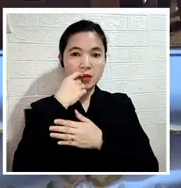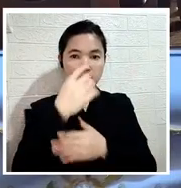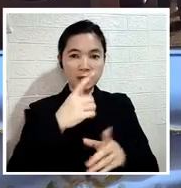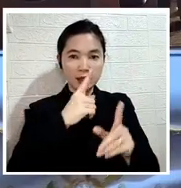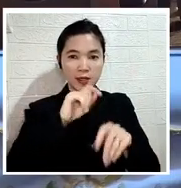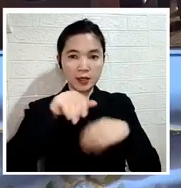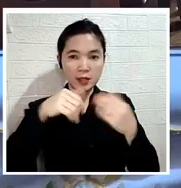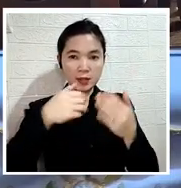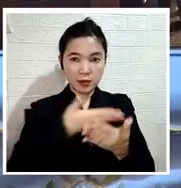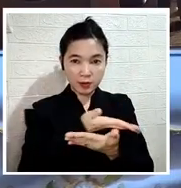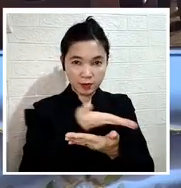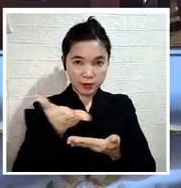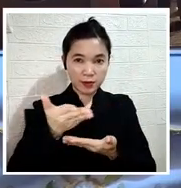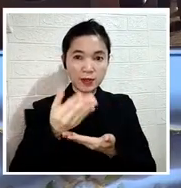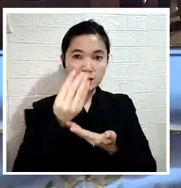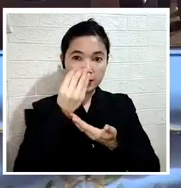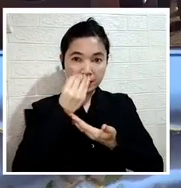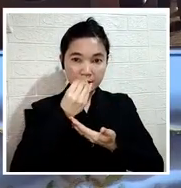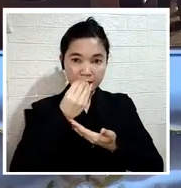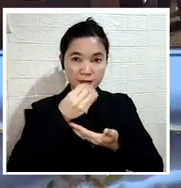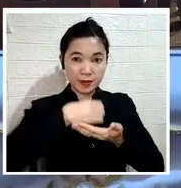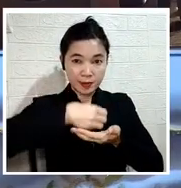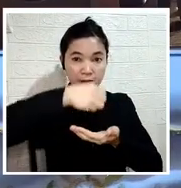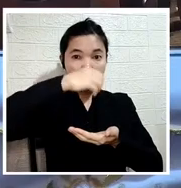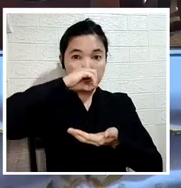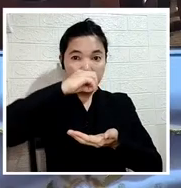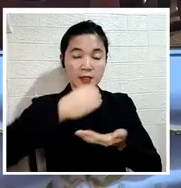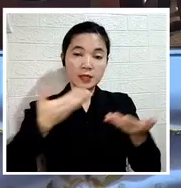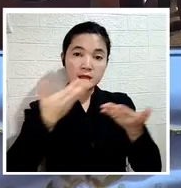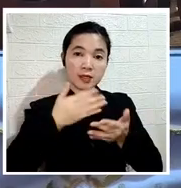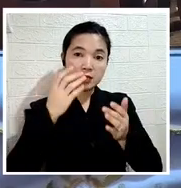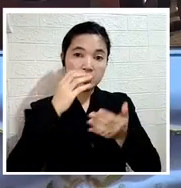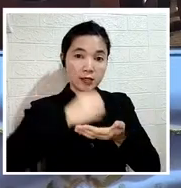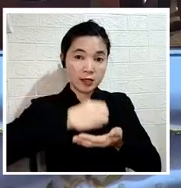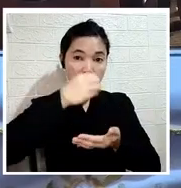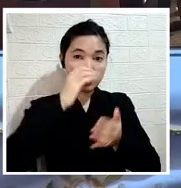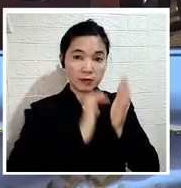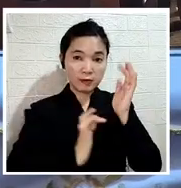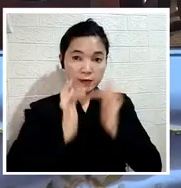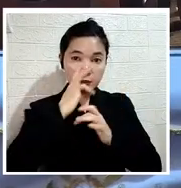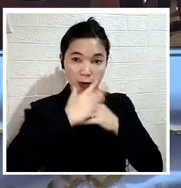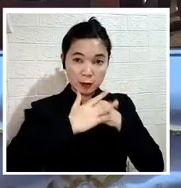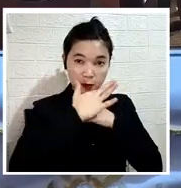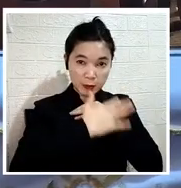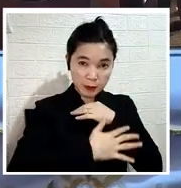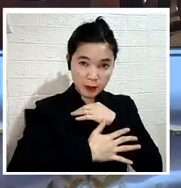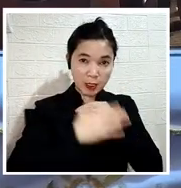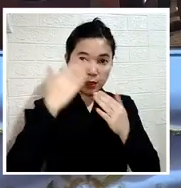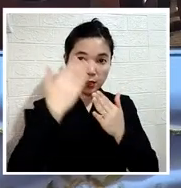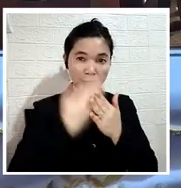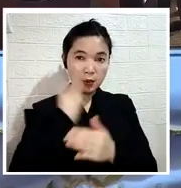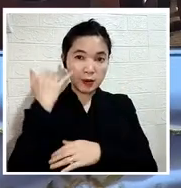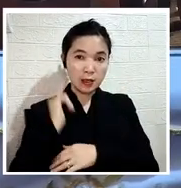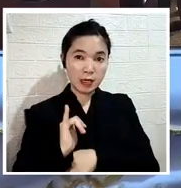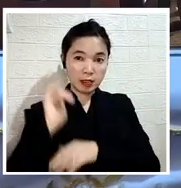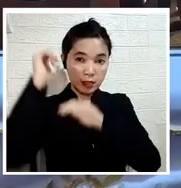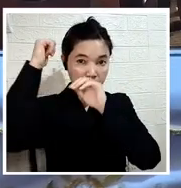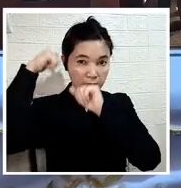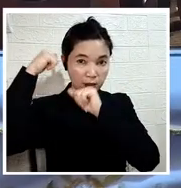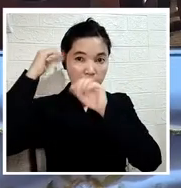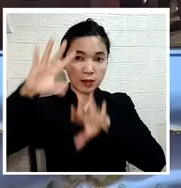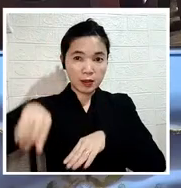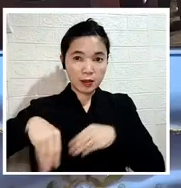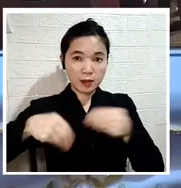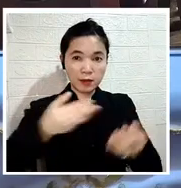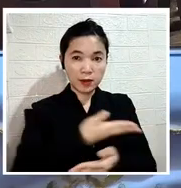take this, all of you, and drink from it, for this is the chalice of my blood, the blood of the new and eternal covenant, which will be poured out for